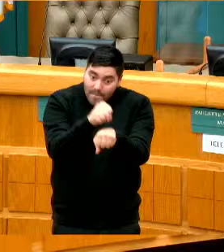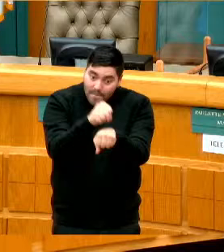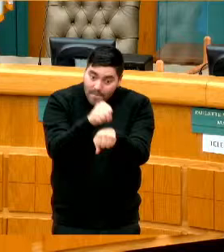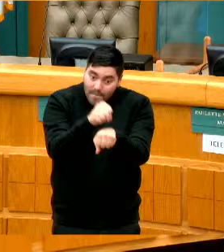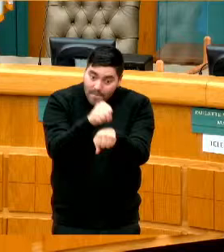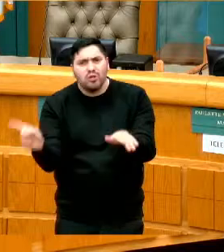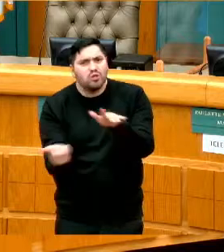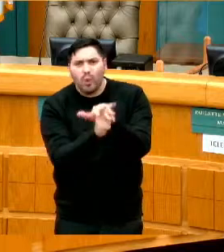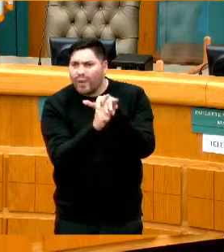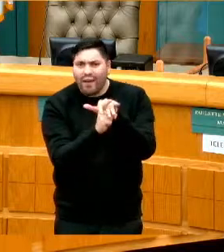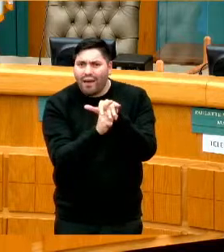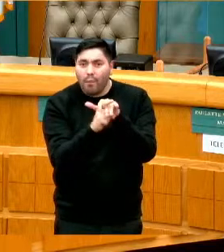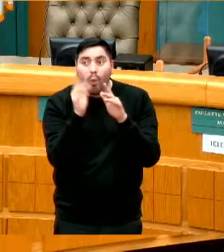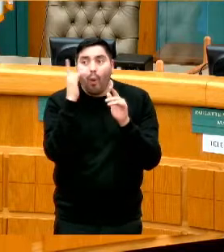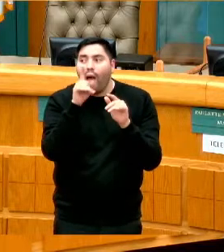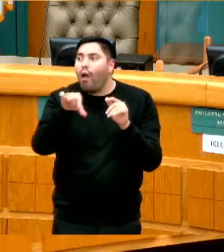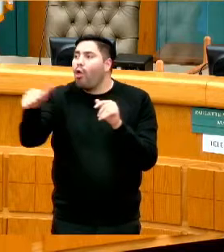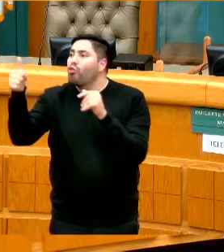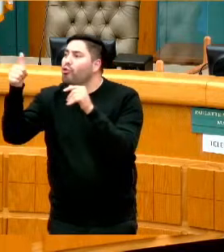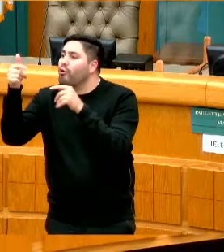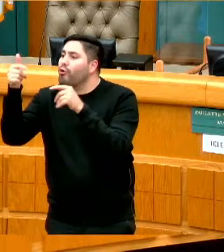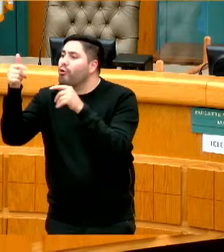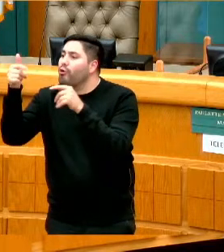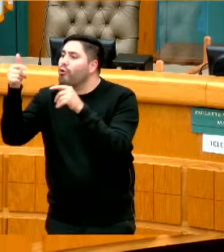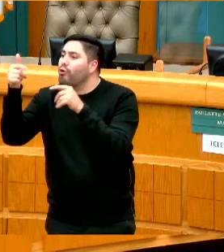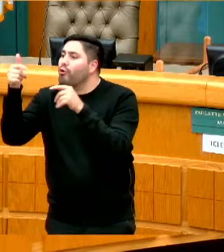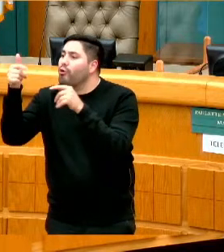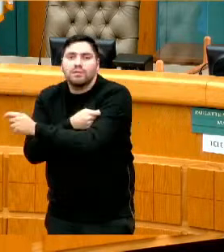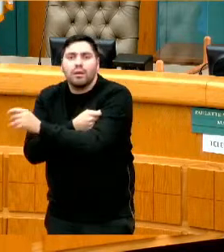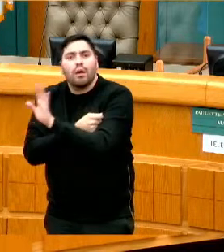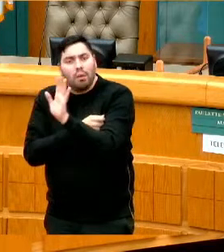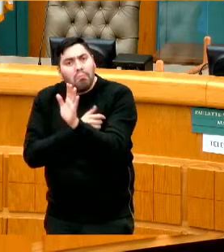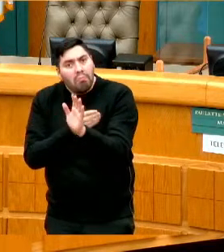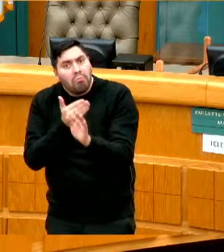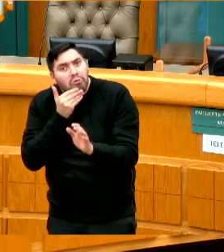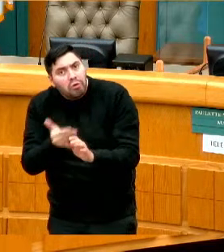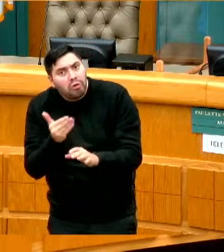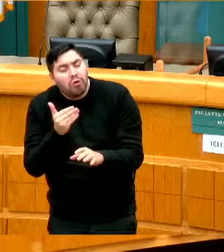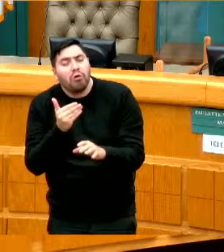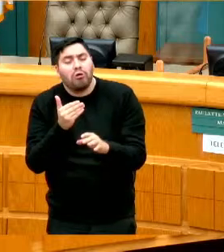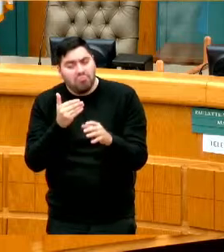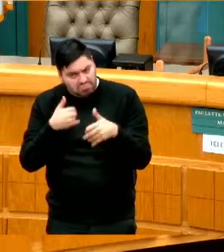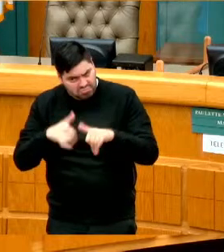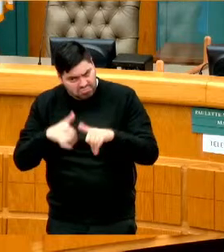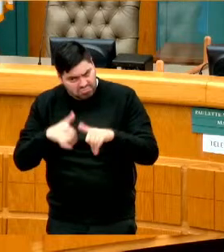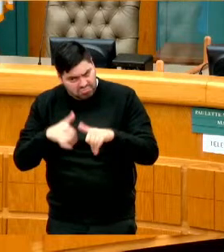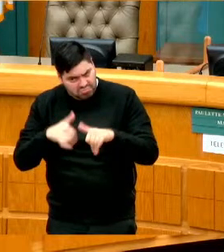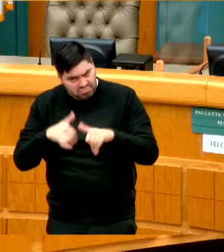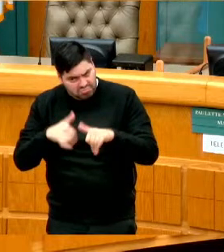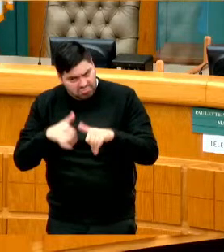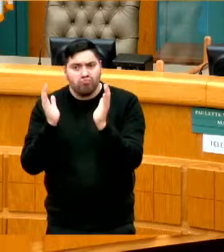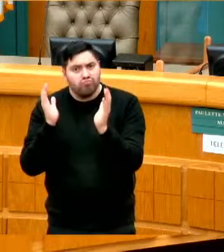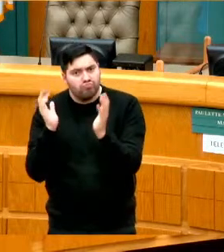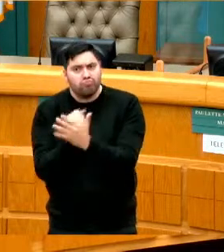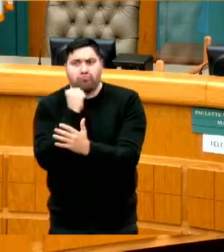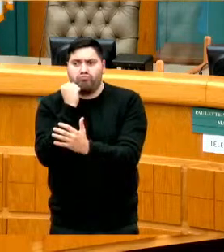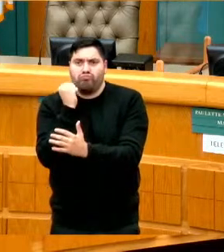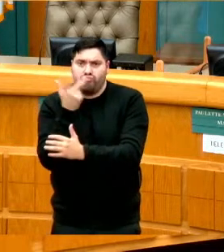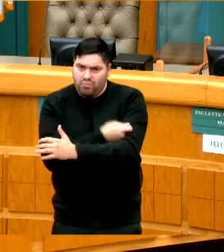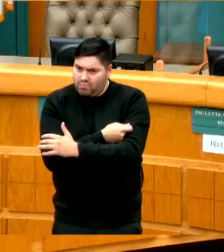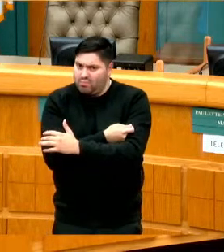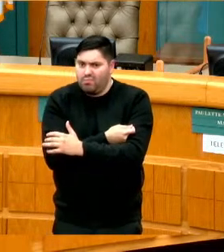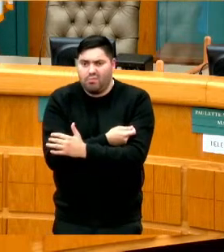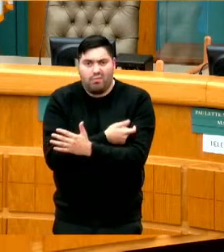been vaccinated somewhere else, that's great news. And we certainly encourage you to get vaccinated as quickly as possible